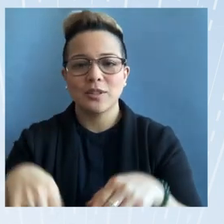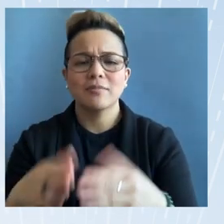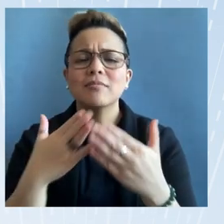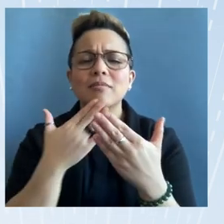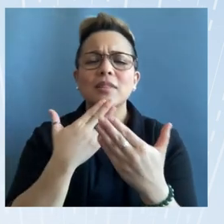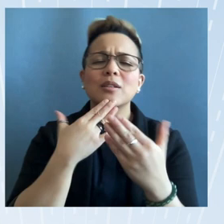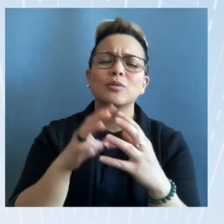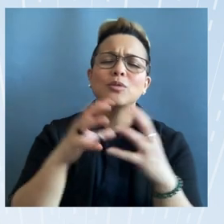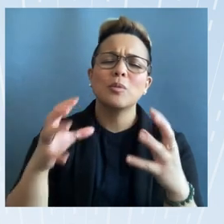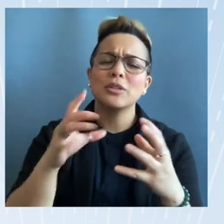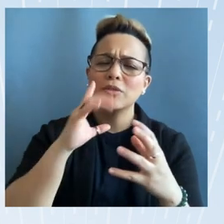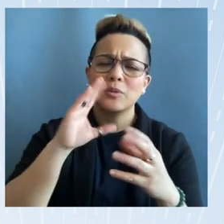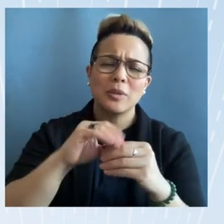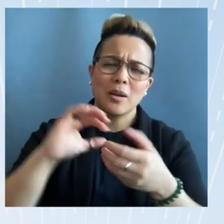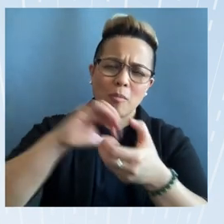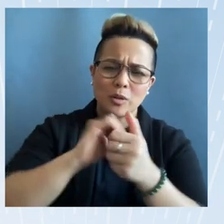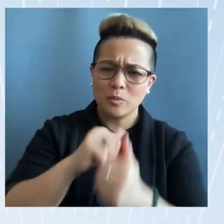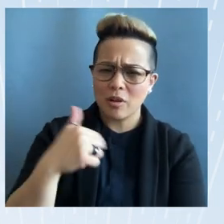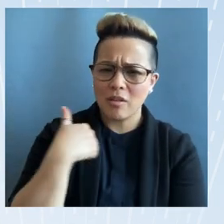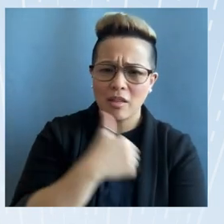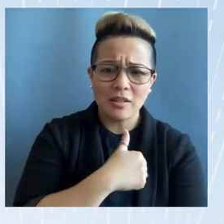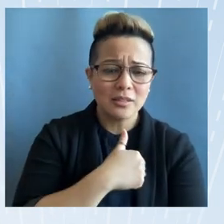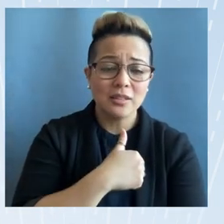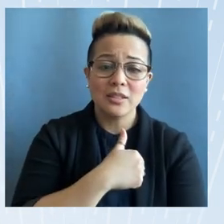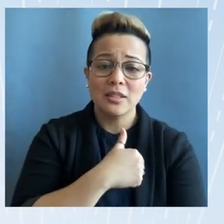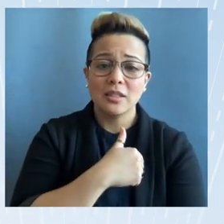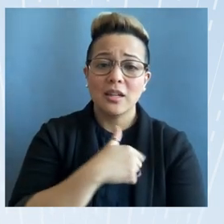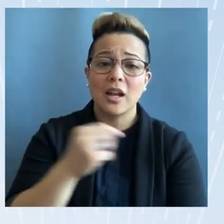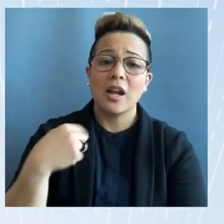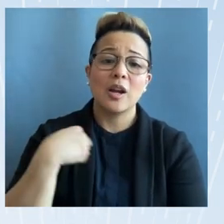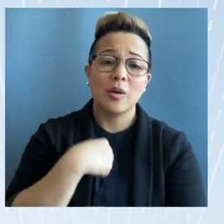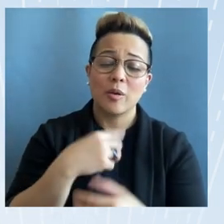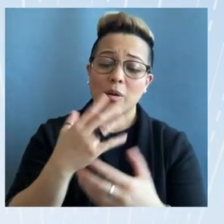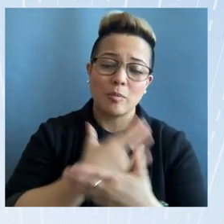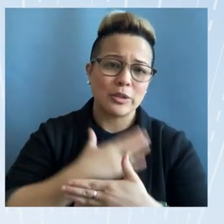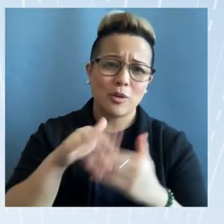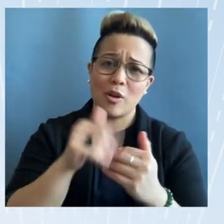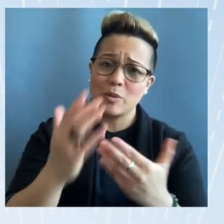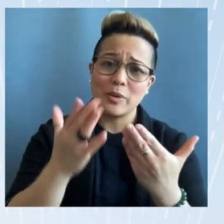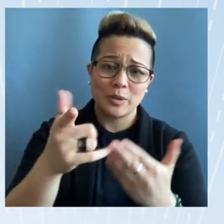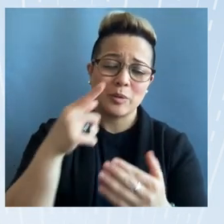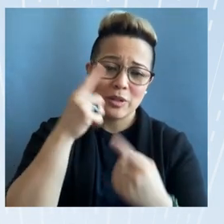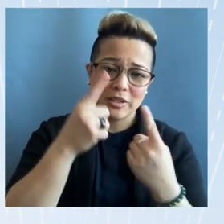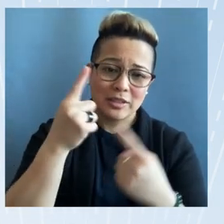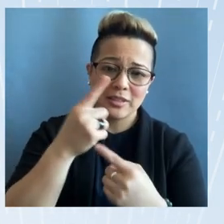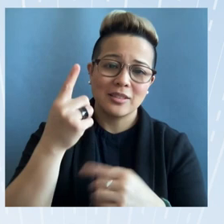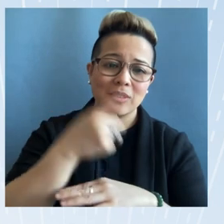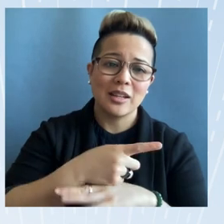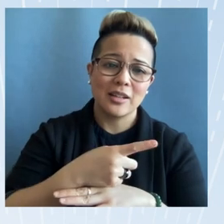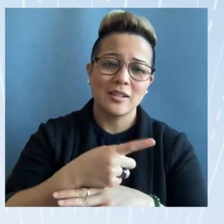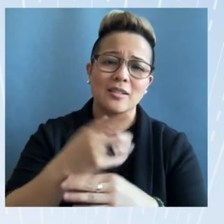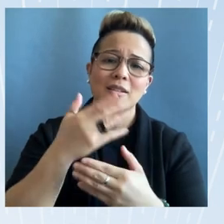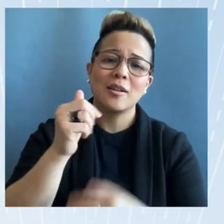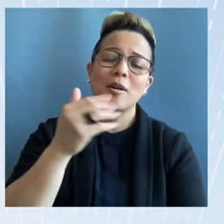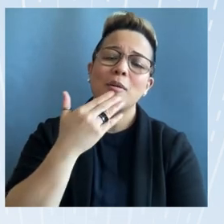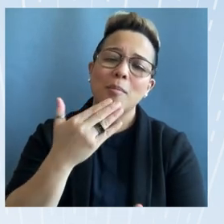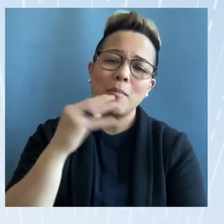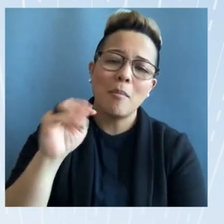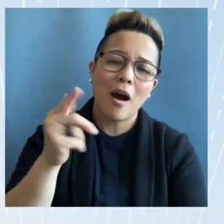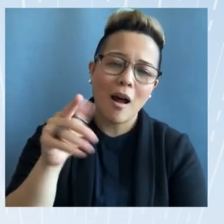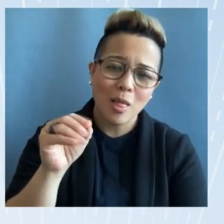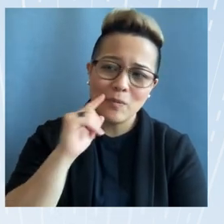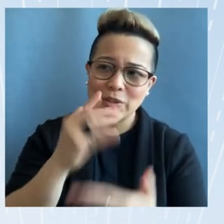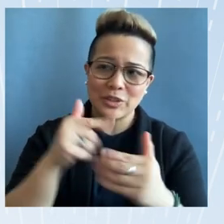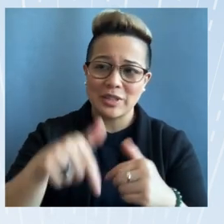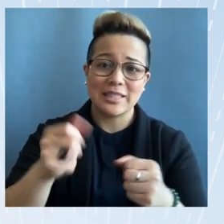much for being in partnership with us. I look forward to seeing the recommendations that you consider today. Mahalo Nui for sharing this space. I hope to see you in person